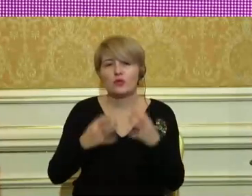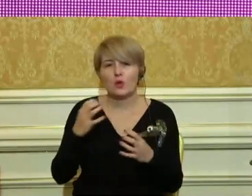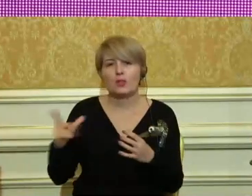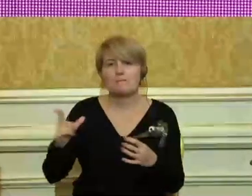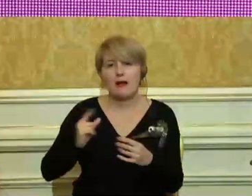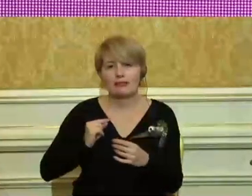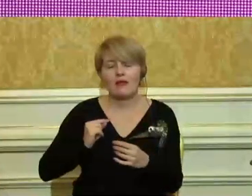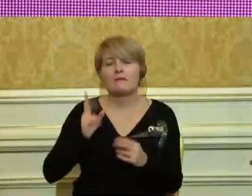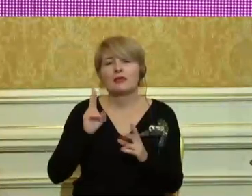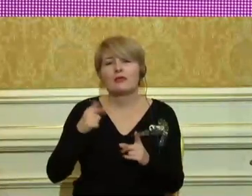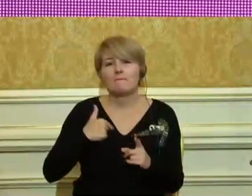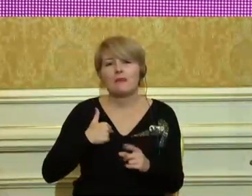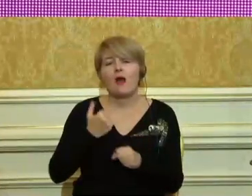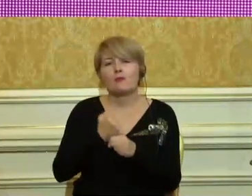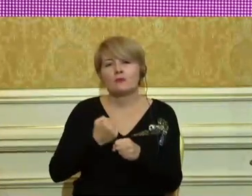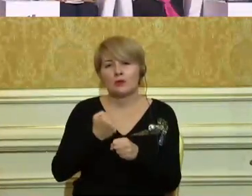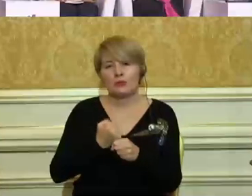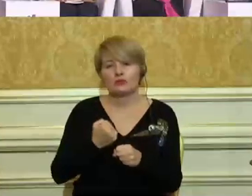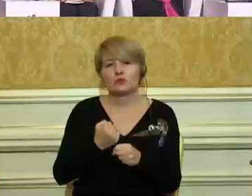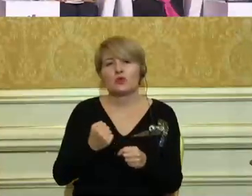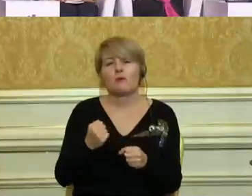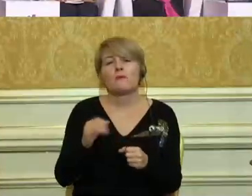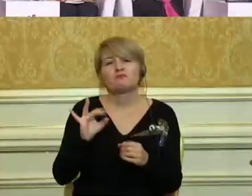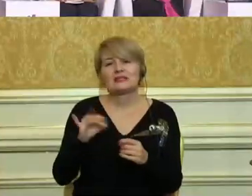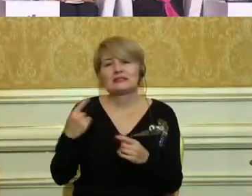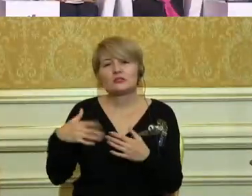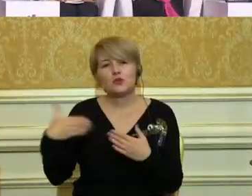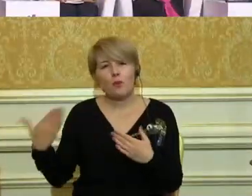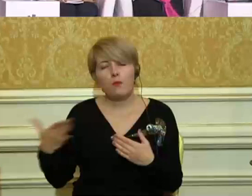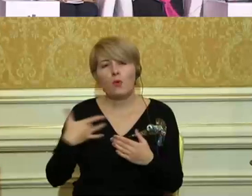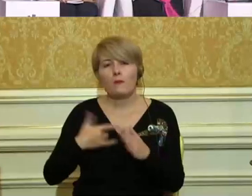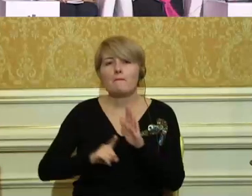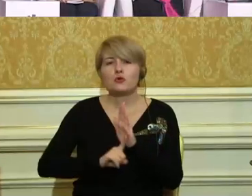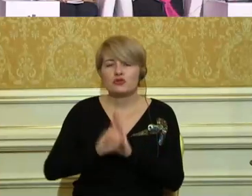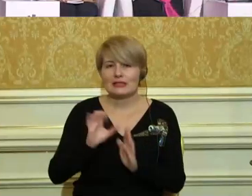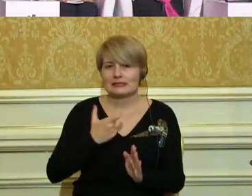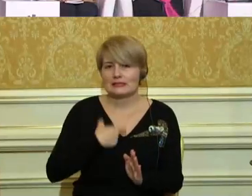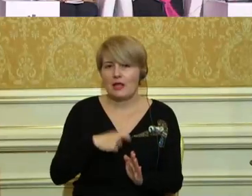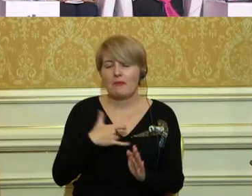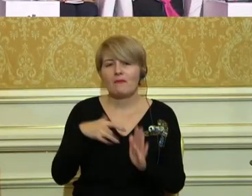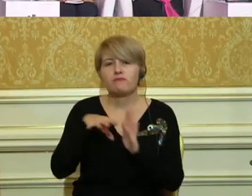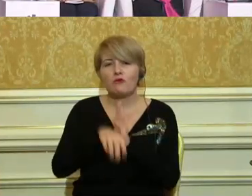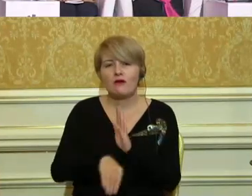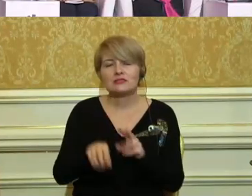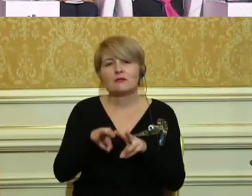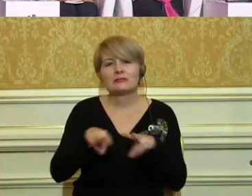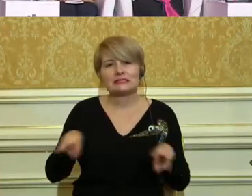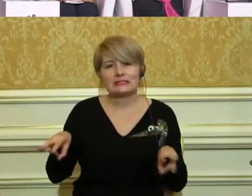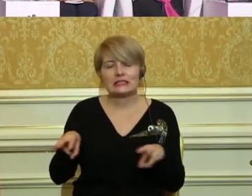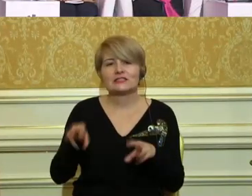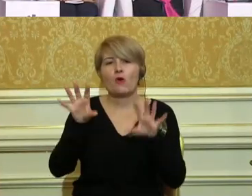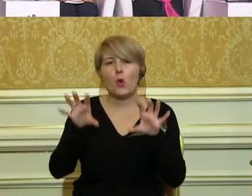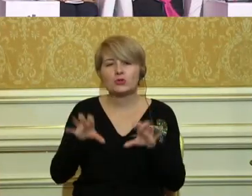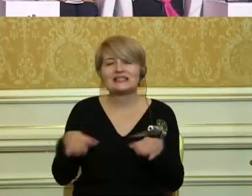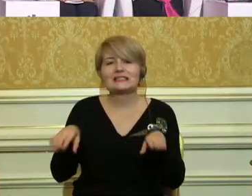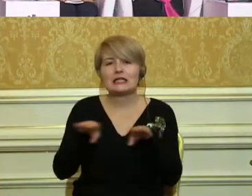our international partners, because we're just dealing on the gender budgeting. And we started from ourselves. We started to implement the